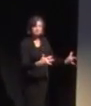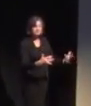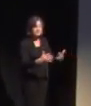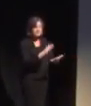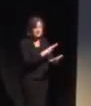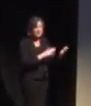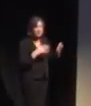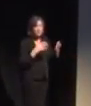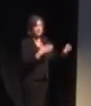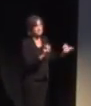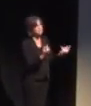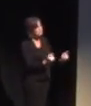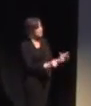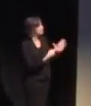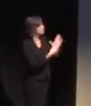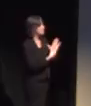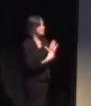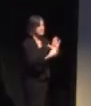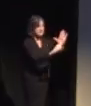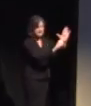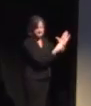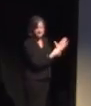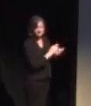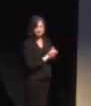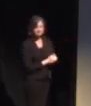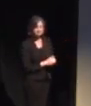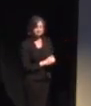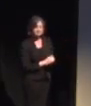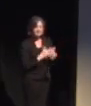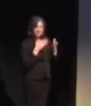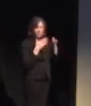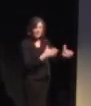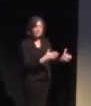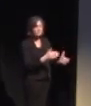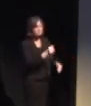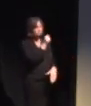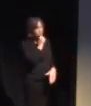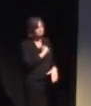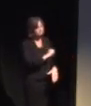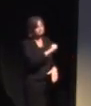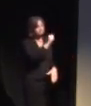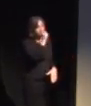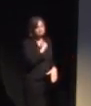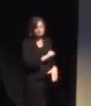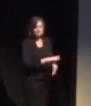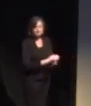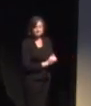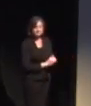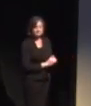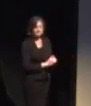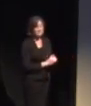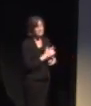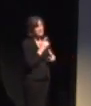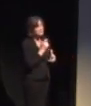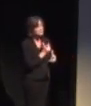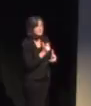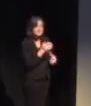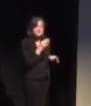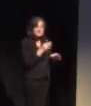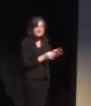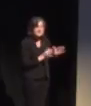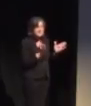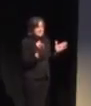I've always tried to represent the ways we cope. I am very interested in simple, small